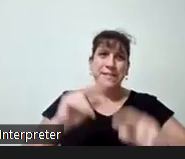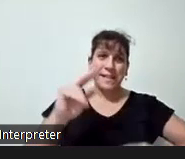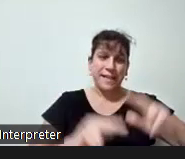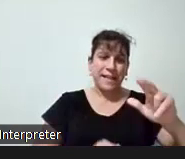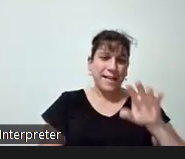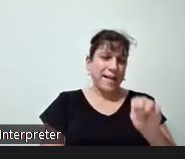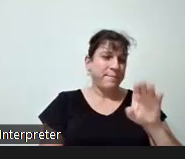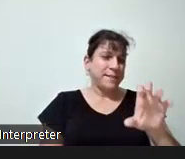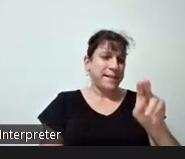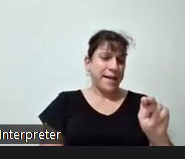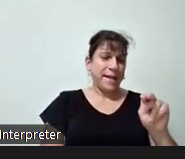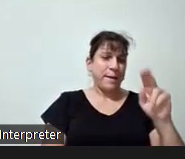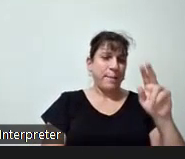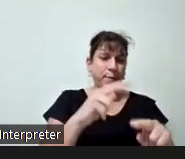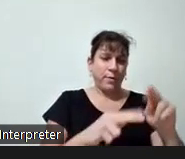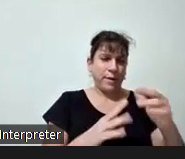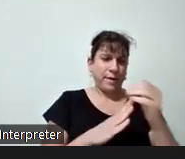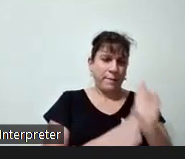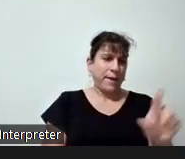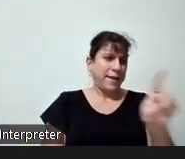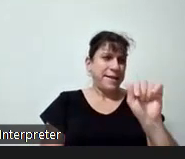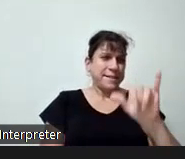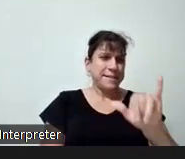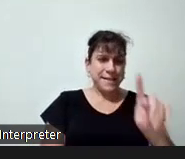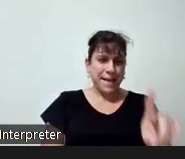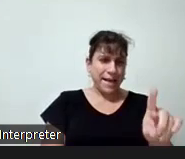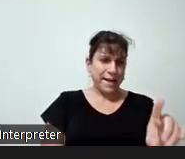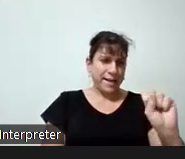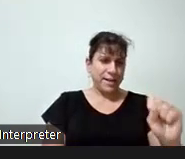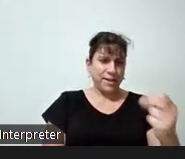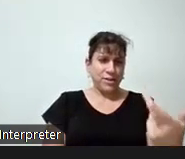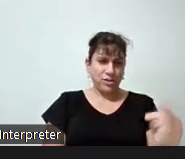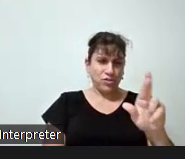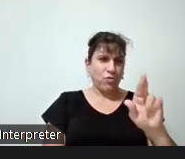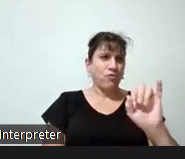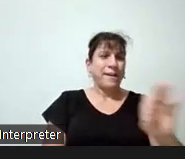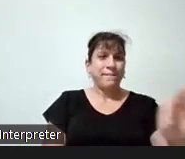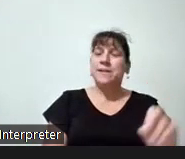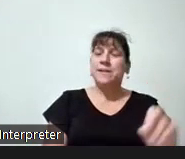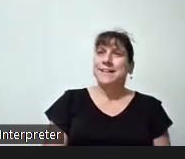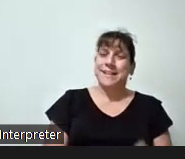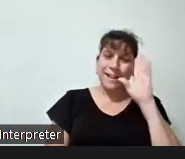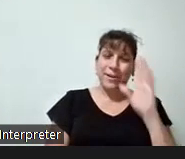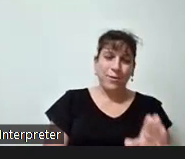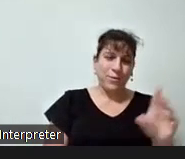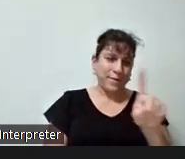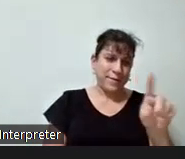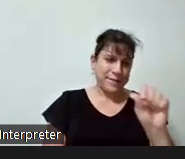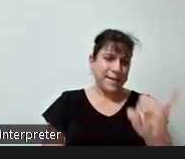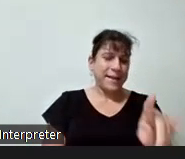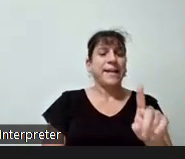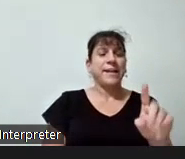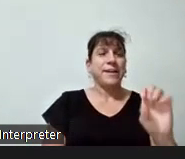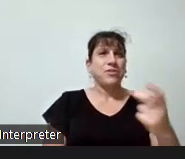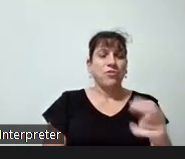MCN Build, led by Zad Sharif, project manager. Hi, everyone. Zaid Sharif with MCN Build,